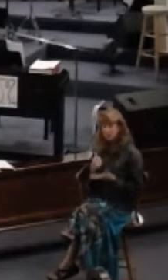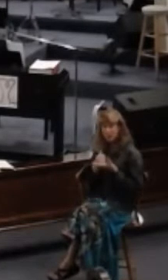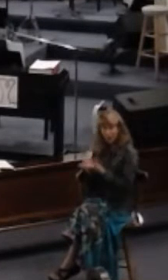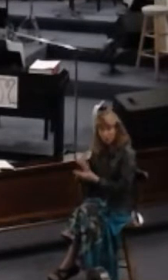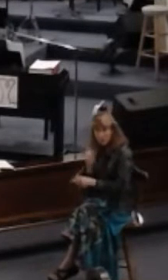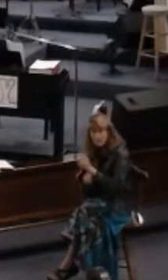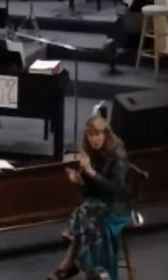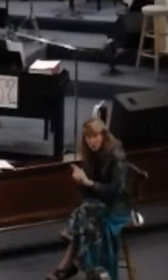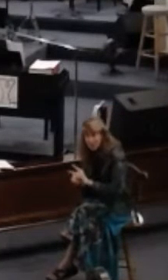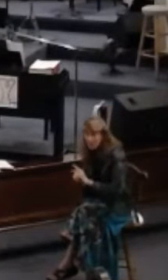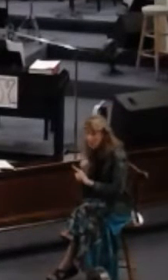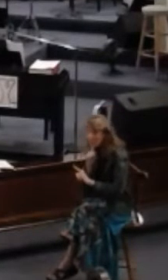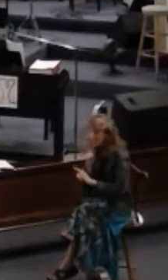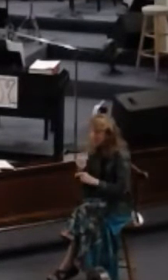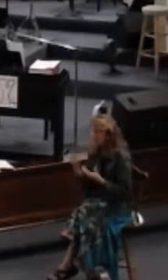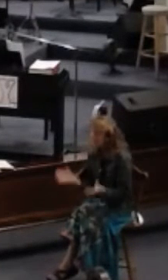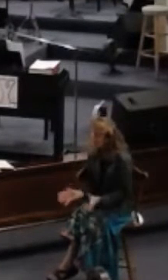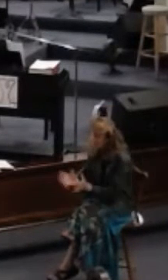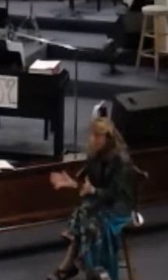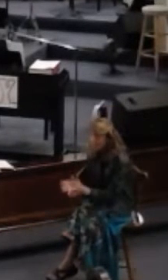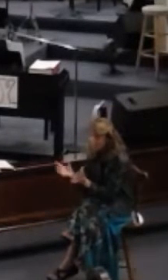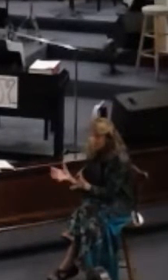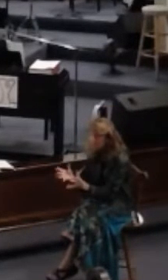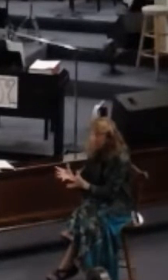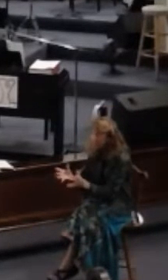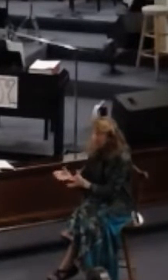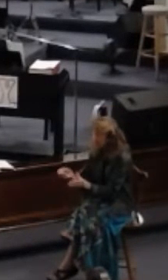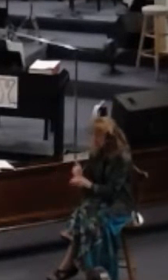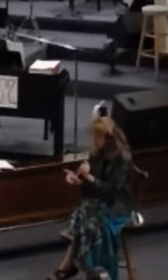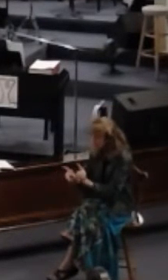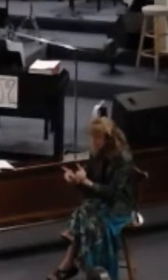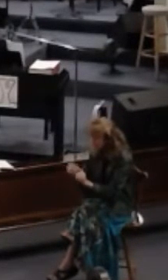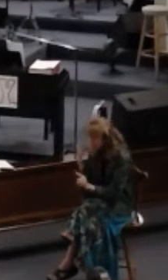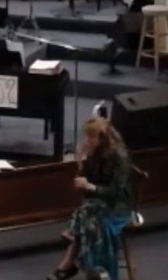a multitude of Romans to turn to Christ.